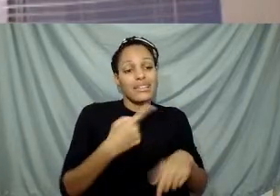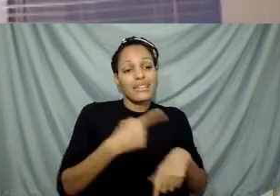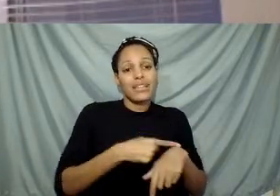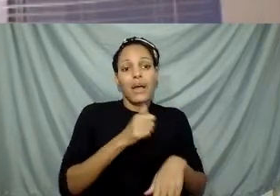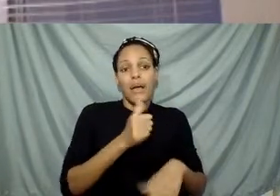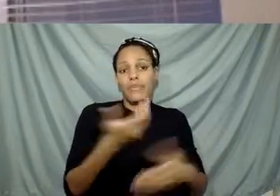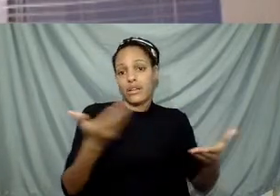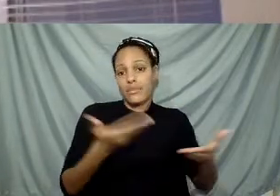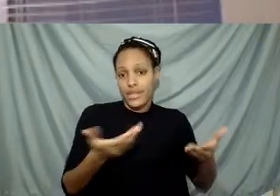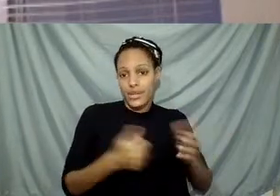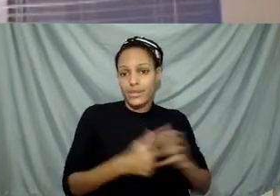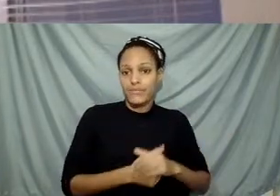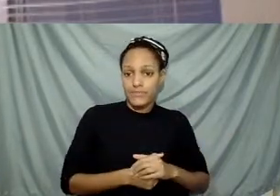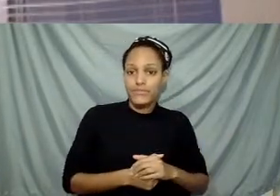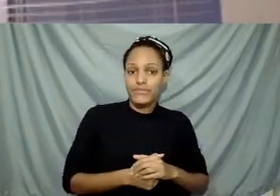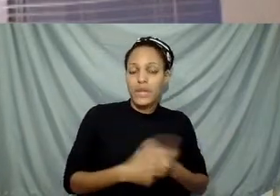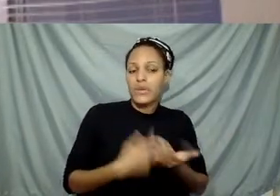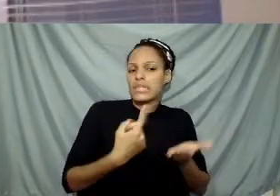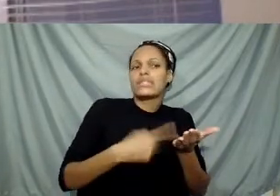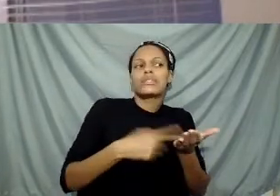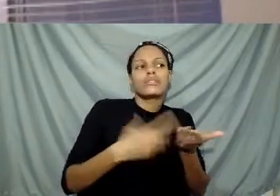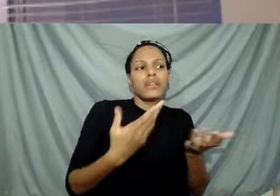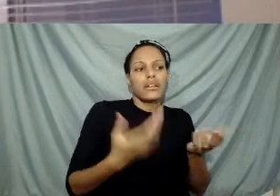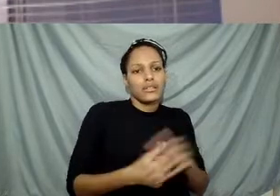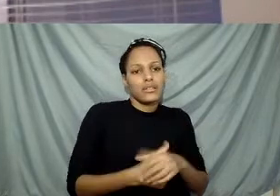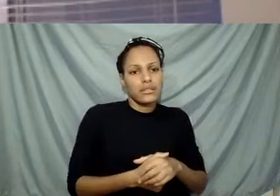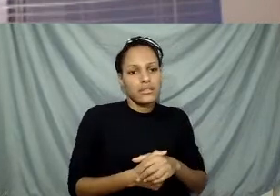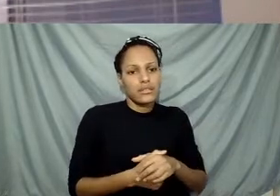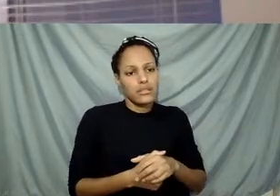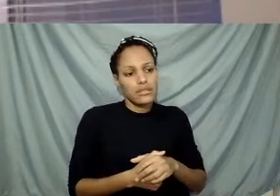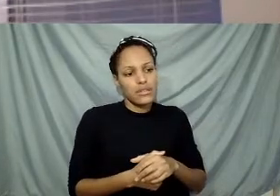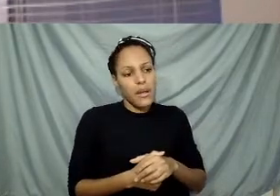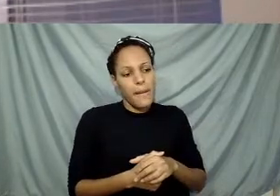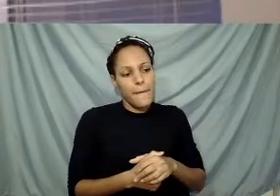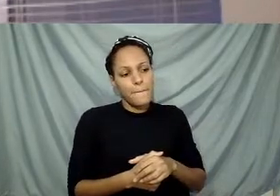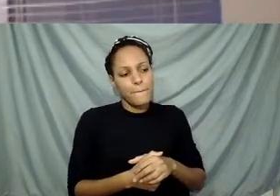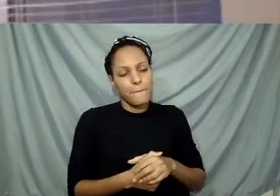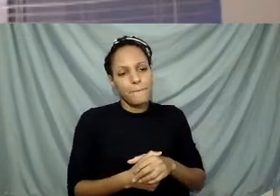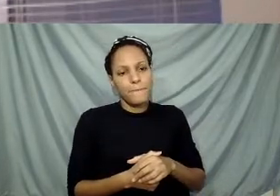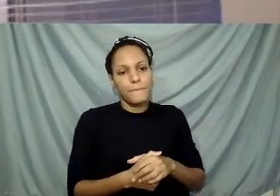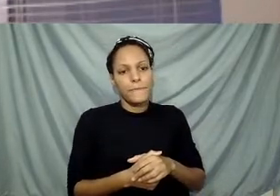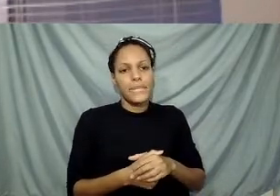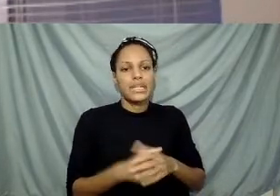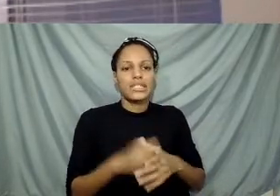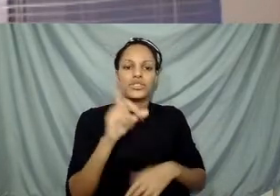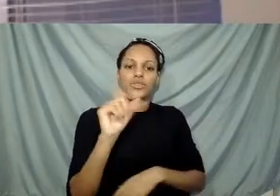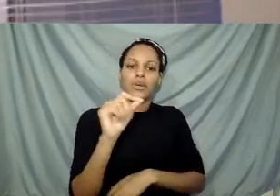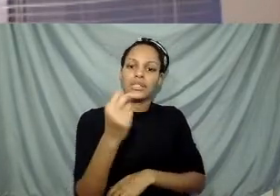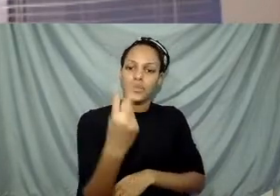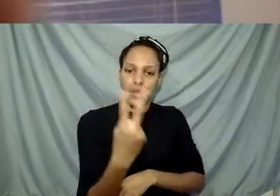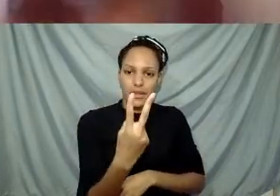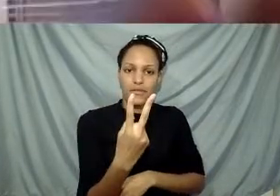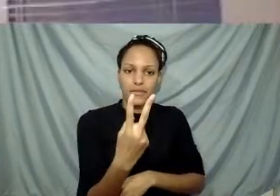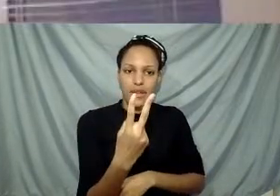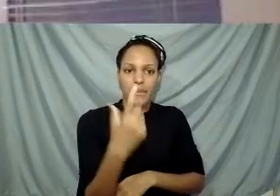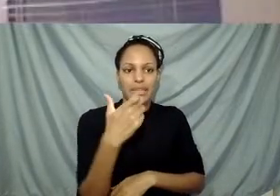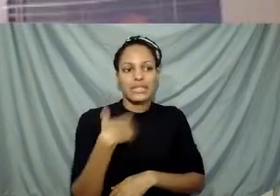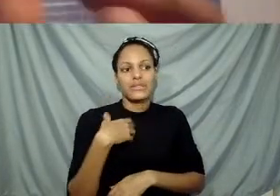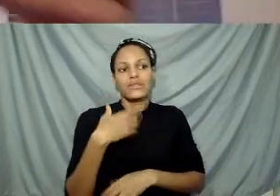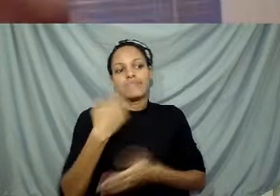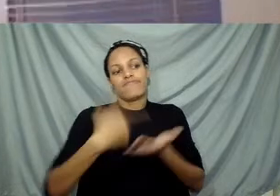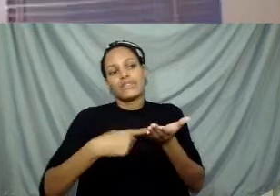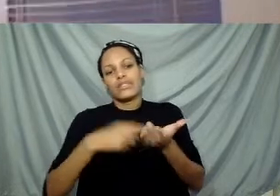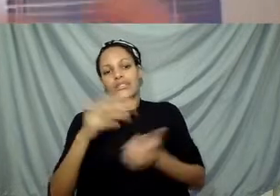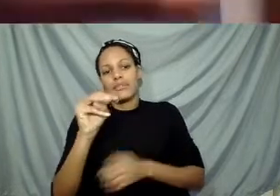said. We're going to talk about, he would talk about 2012 because he would talk about the Mayans